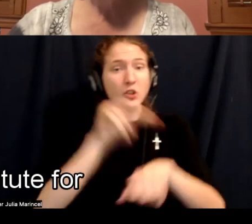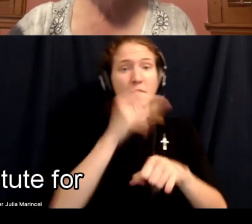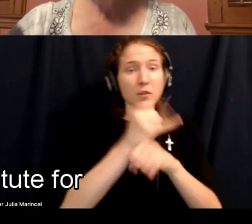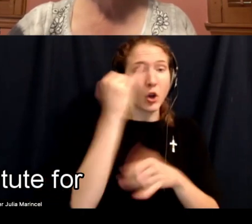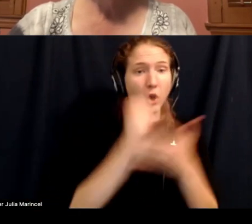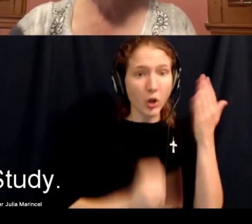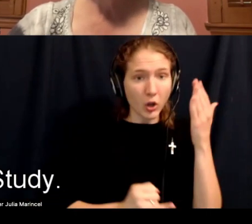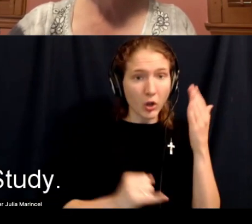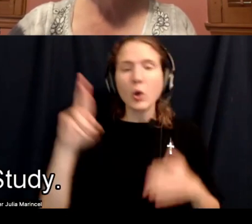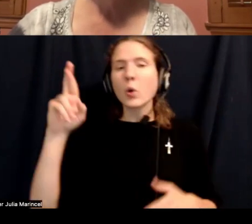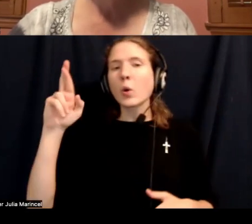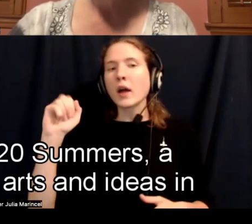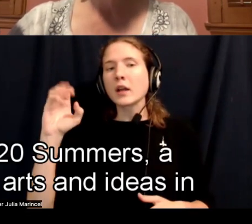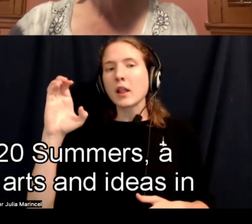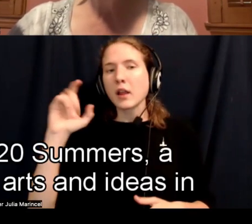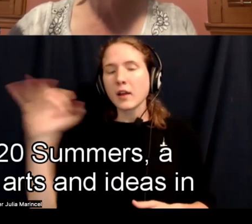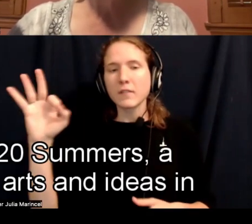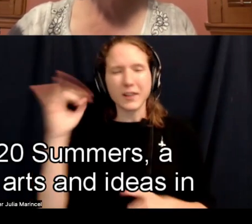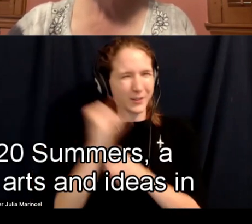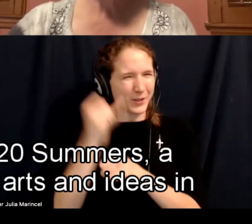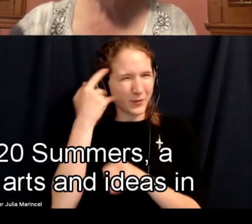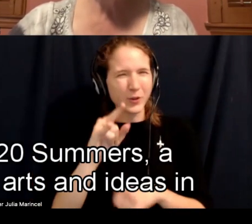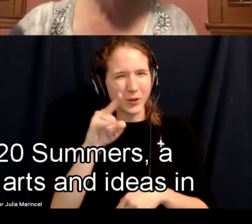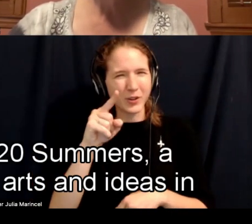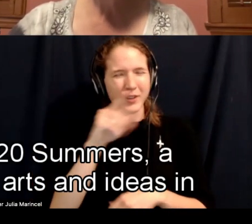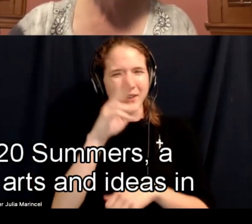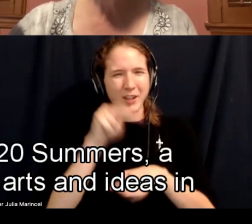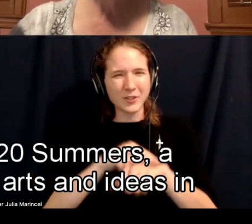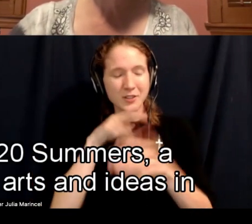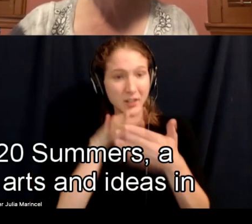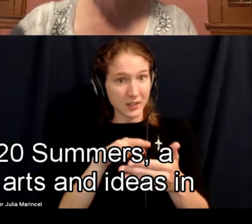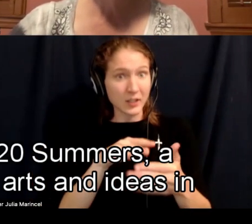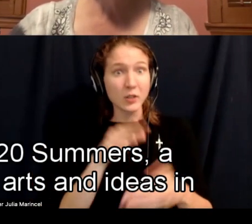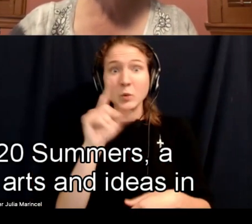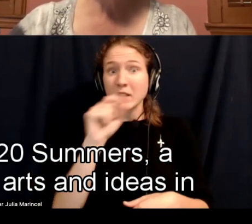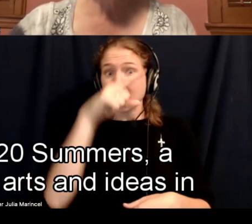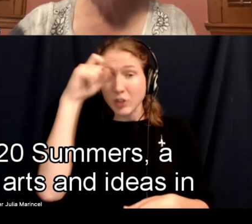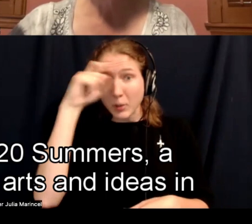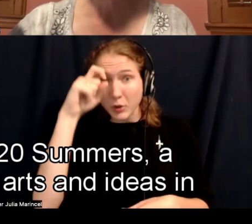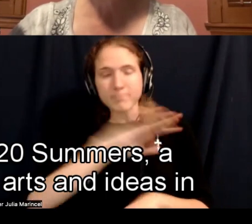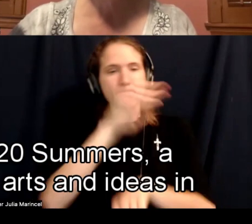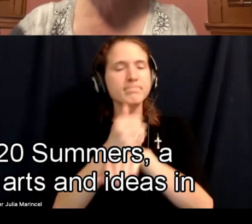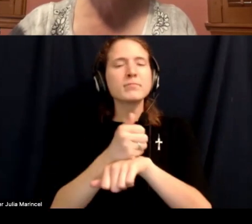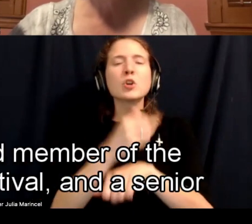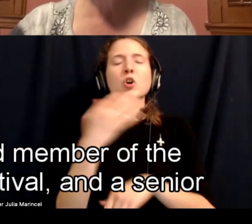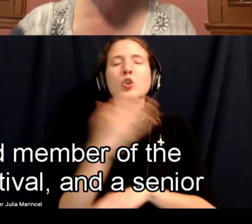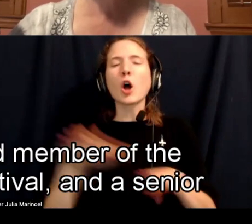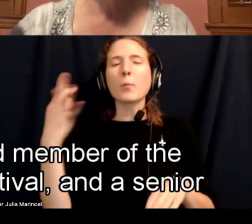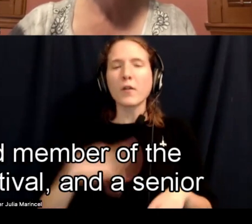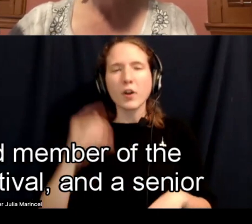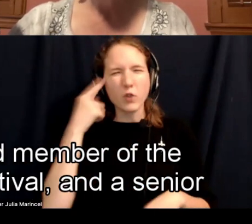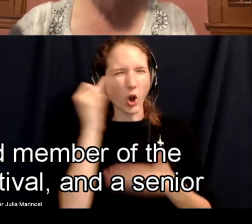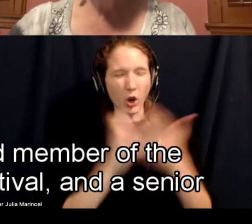Radcliffe Institute for Advanced Study. She is co-founder of 20 Summers, a nonprofit incubator for arts and ideas in